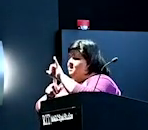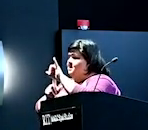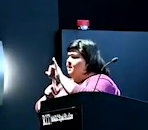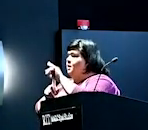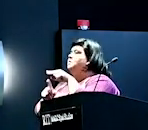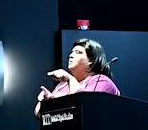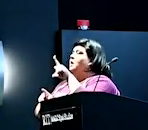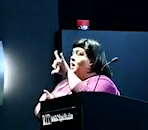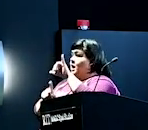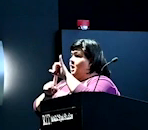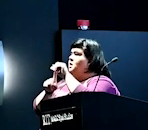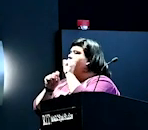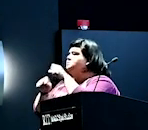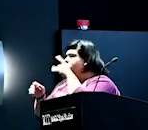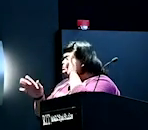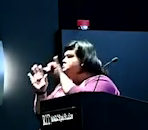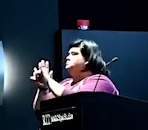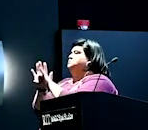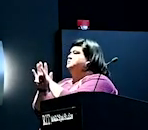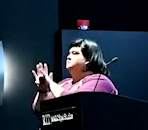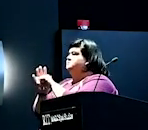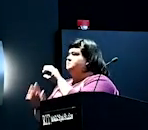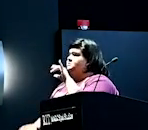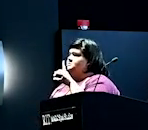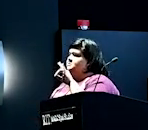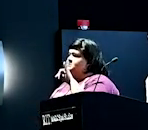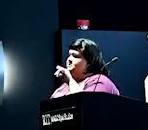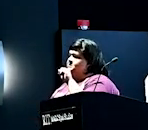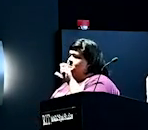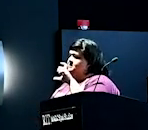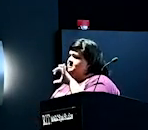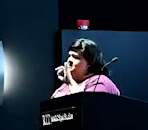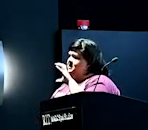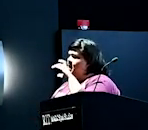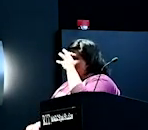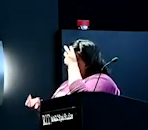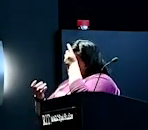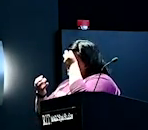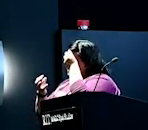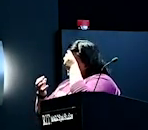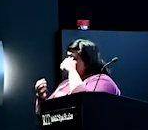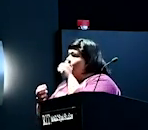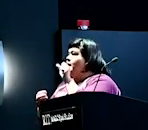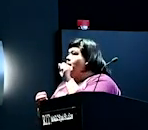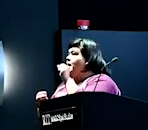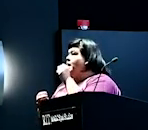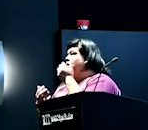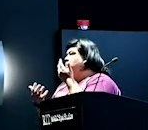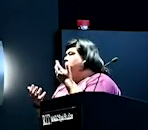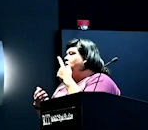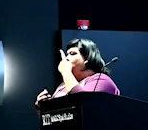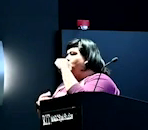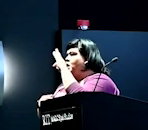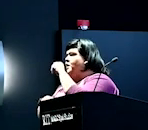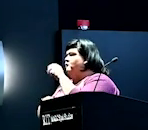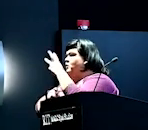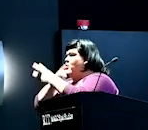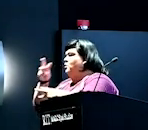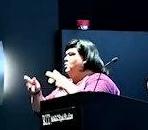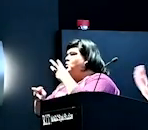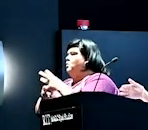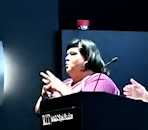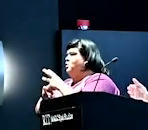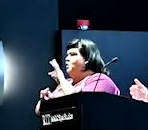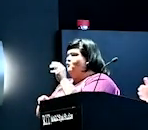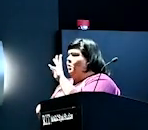to identify dyslexic thinking as one of the world forums of